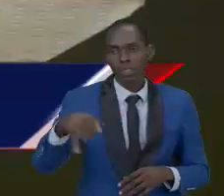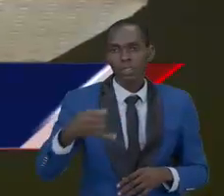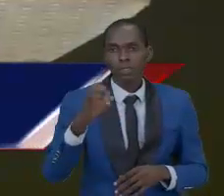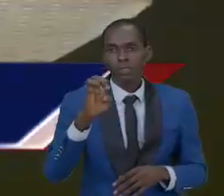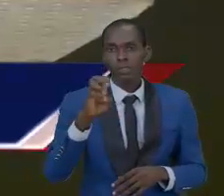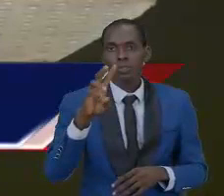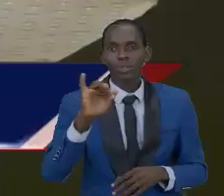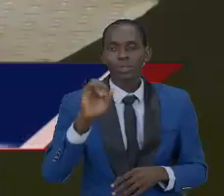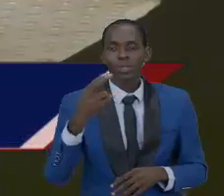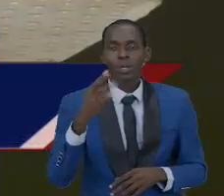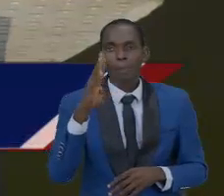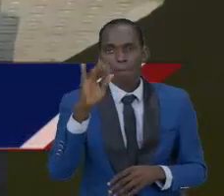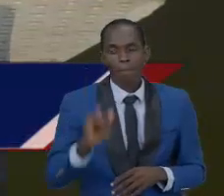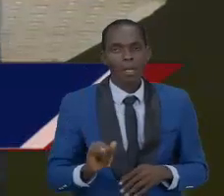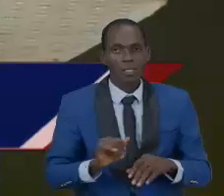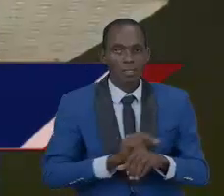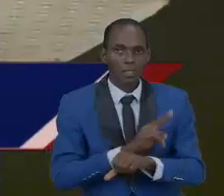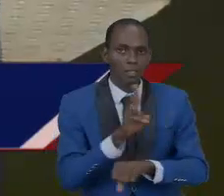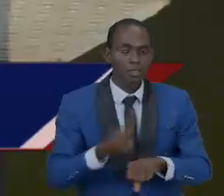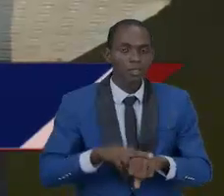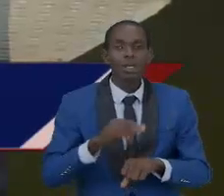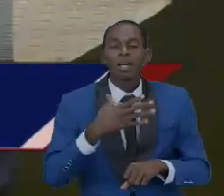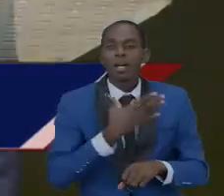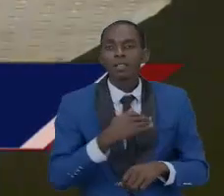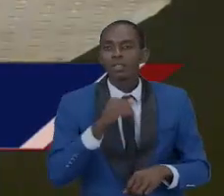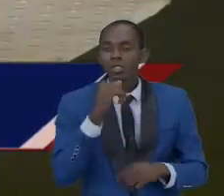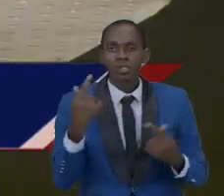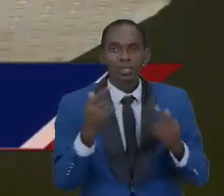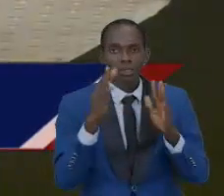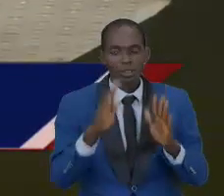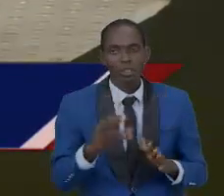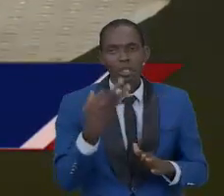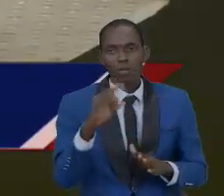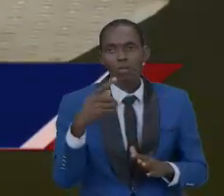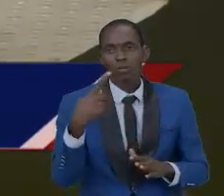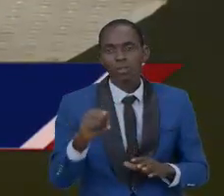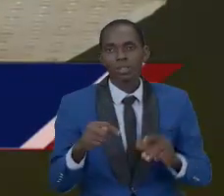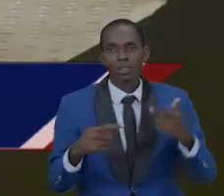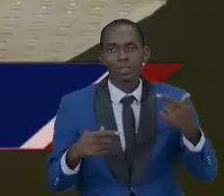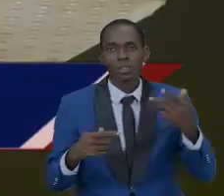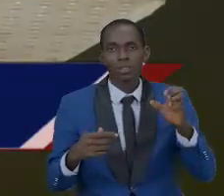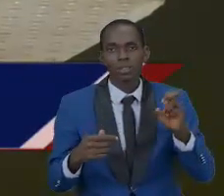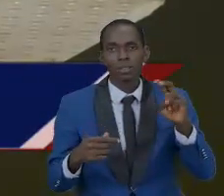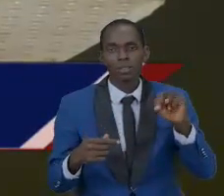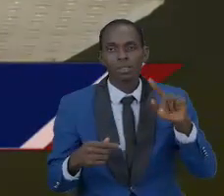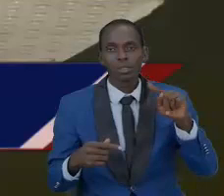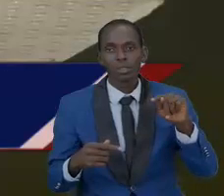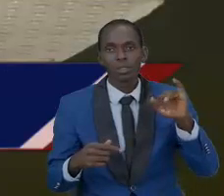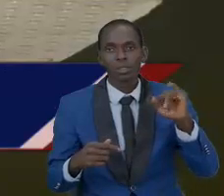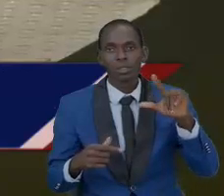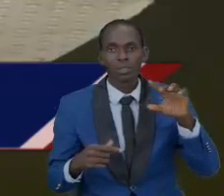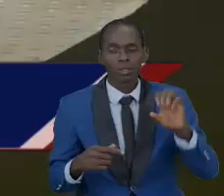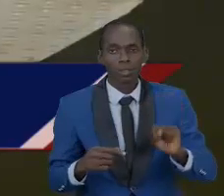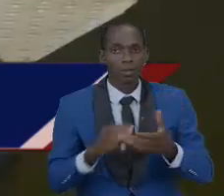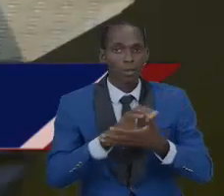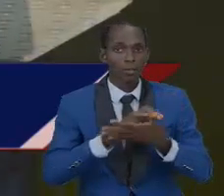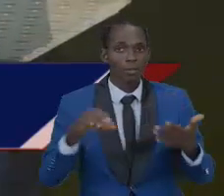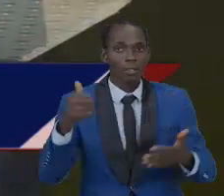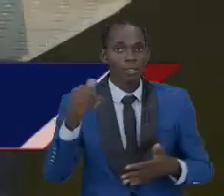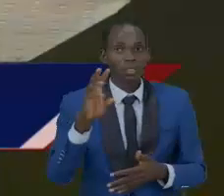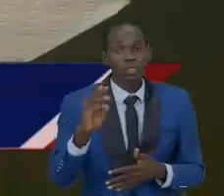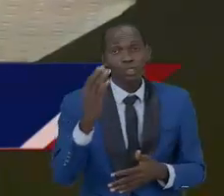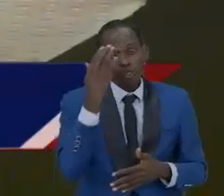and not seen us of the Gentiles verses 16. knowing